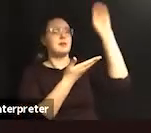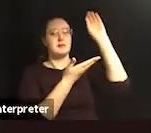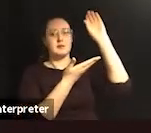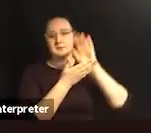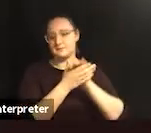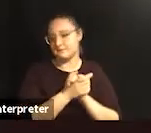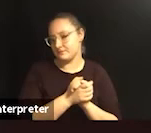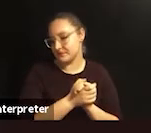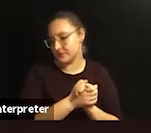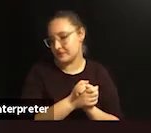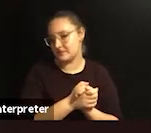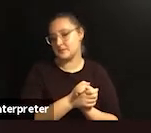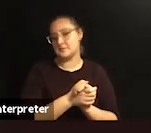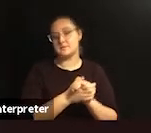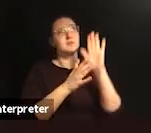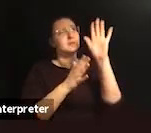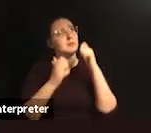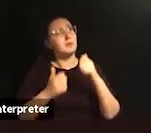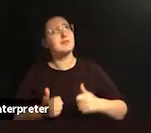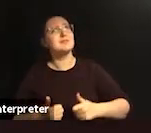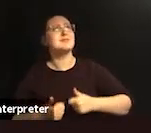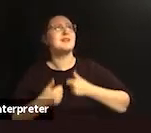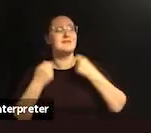fountain of life and source of all